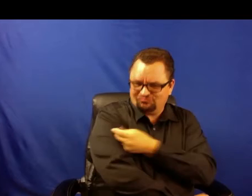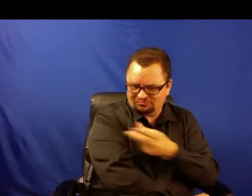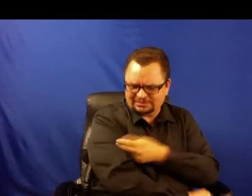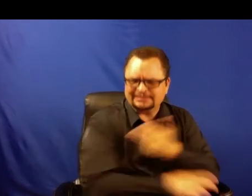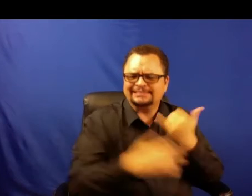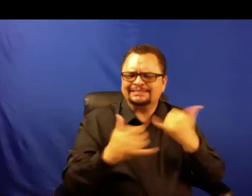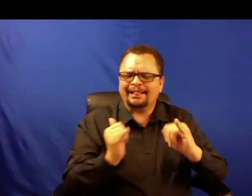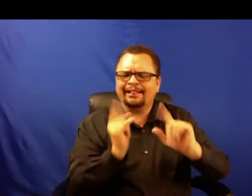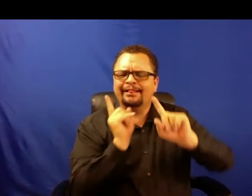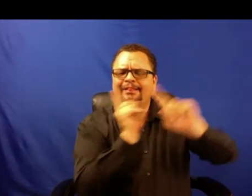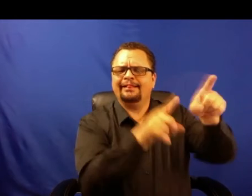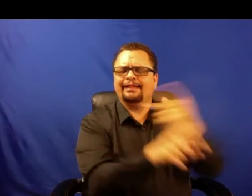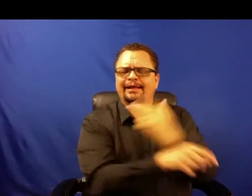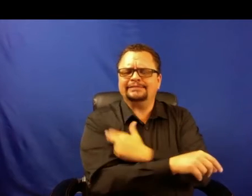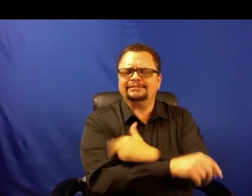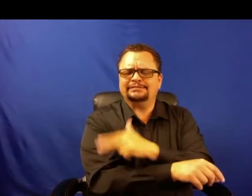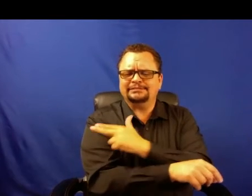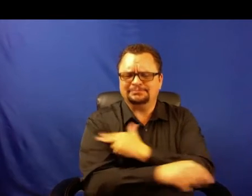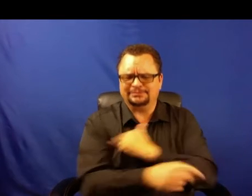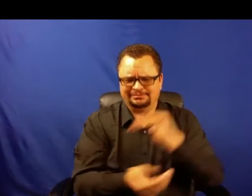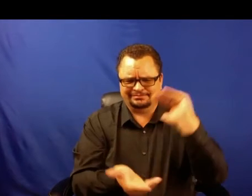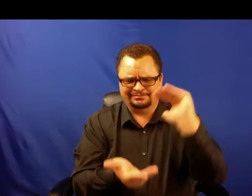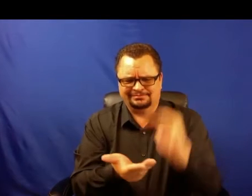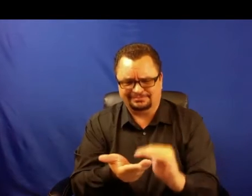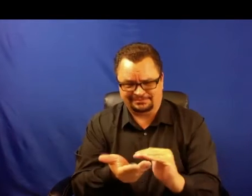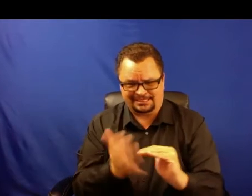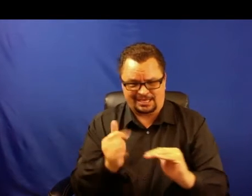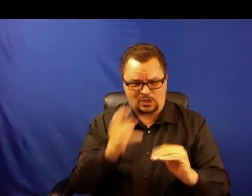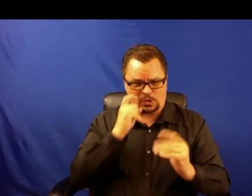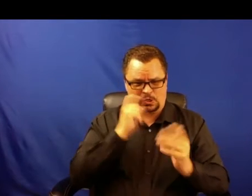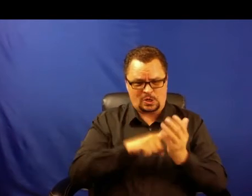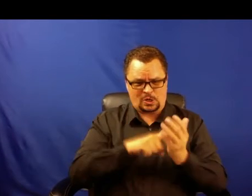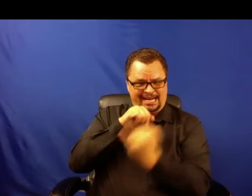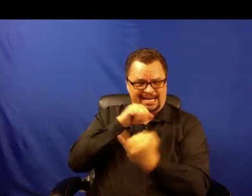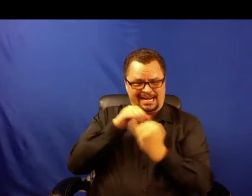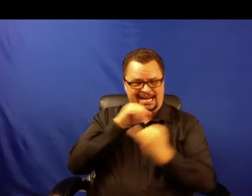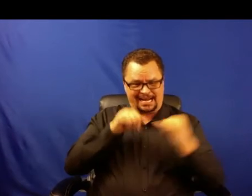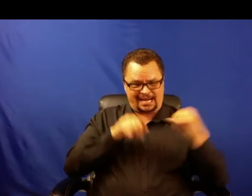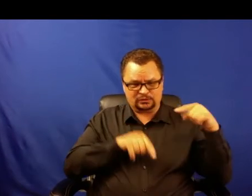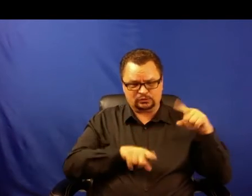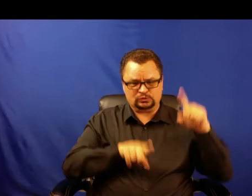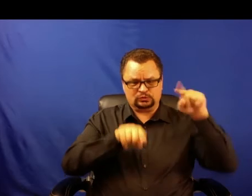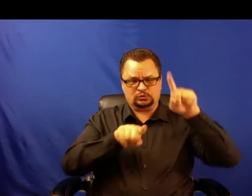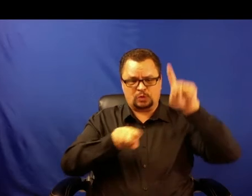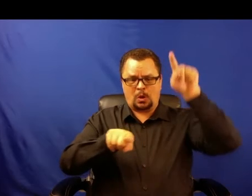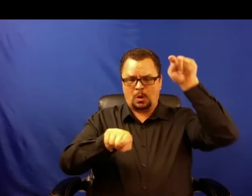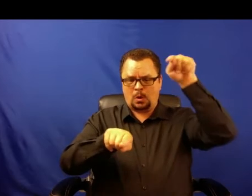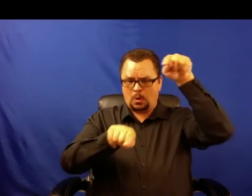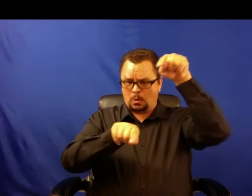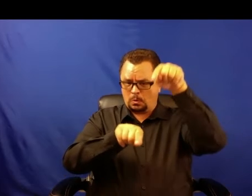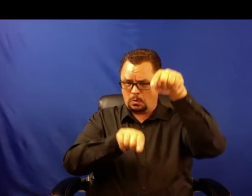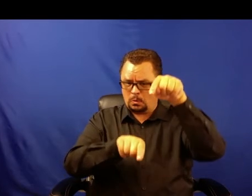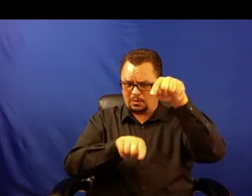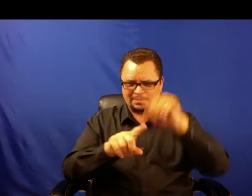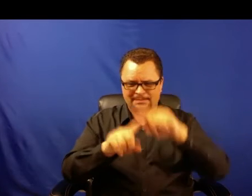is a downward trend, but that's just because September is not yet complete. So those numbers are partial.